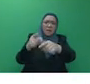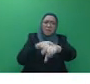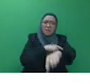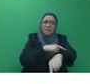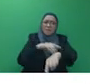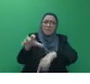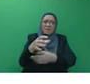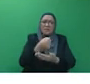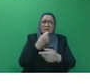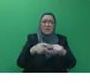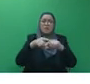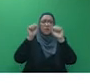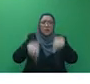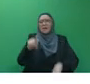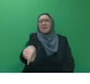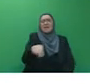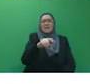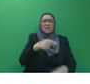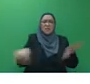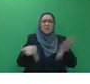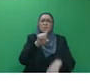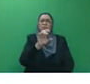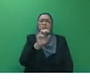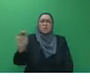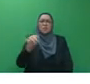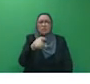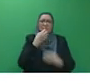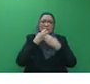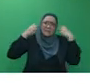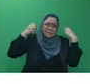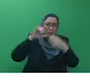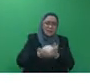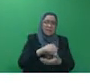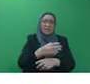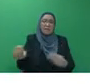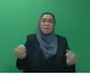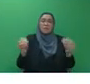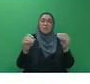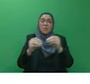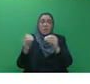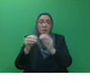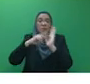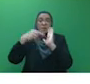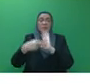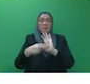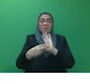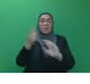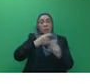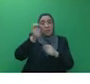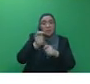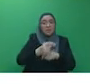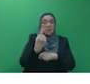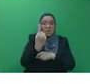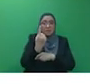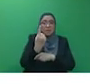type of skills how long they take you i mean yeah you can click and do zoom but you you got to be good at it no but to make it meaningful